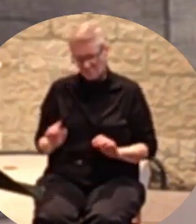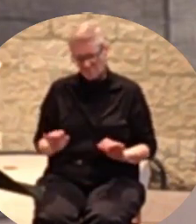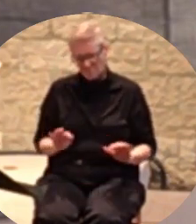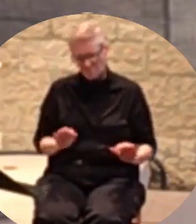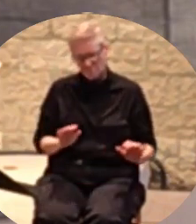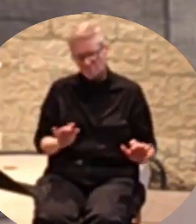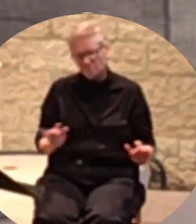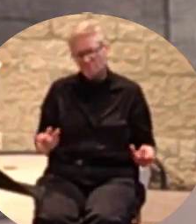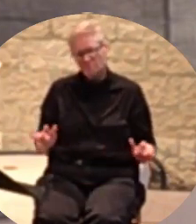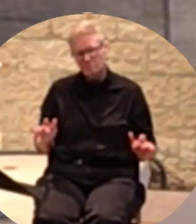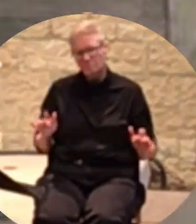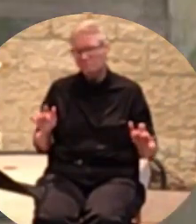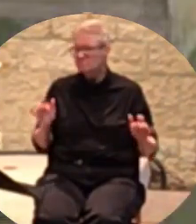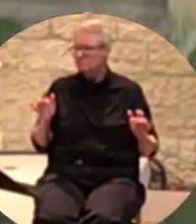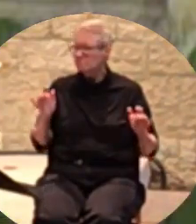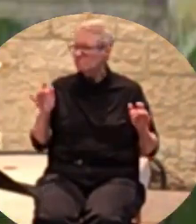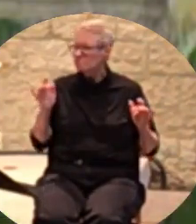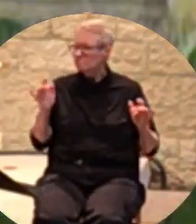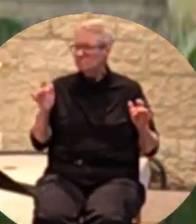in this space of quiet